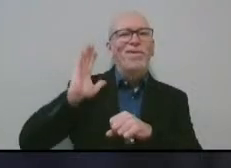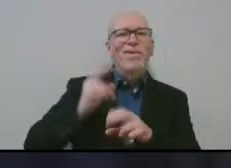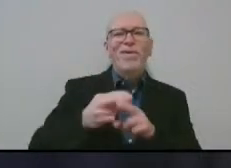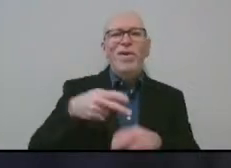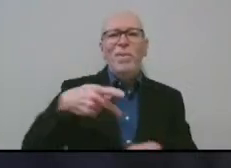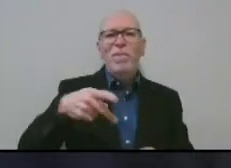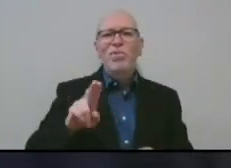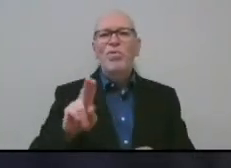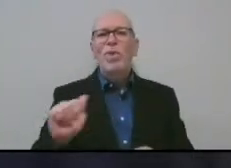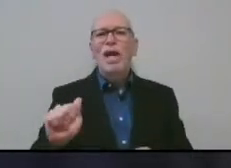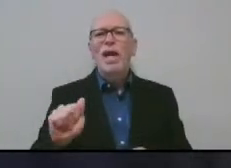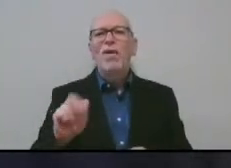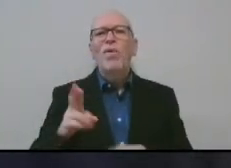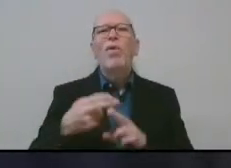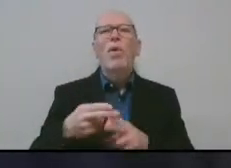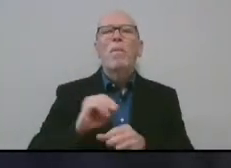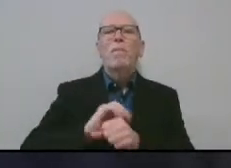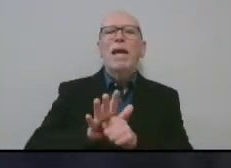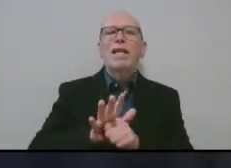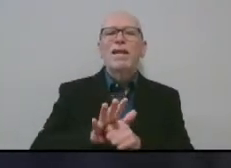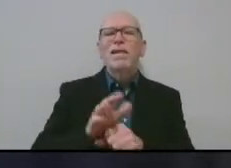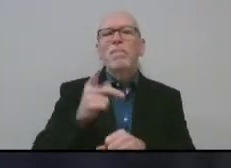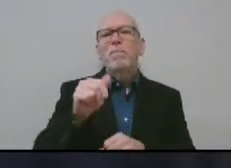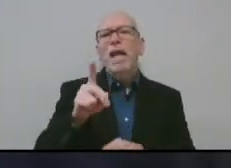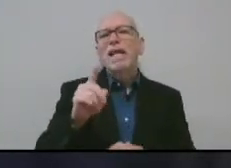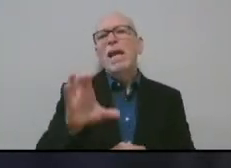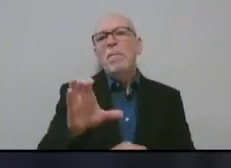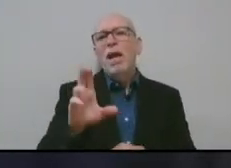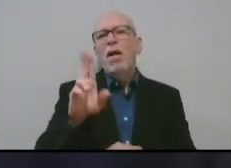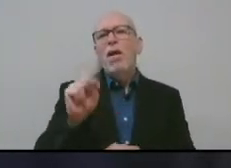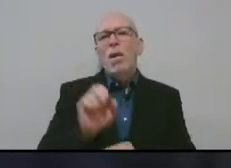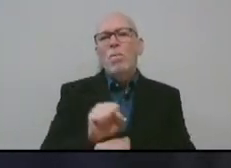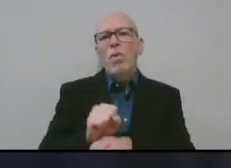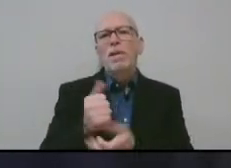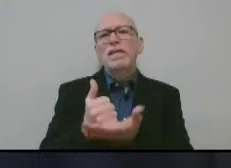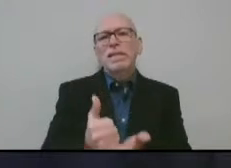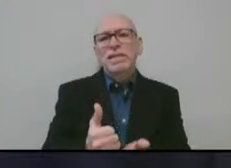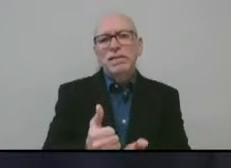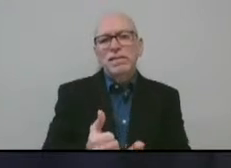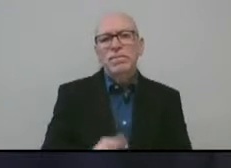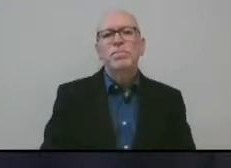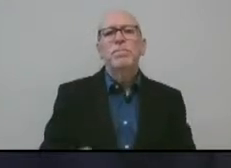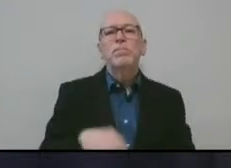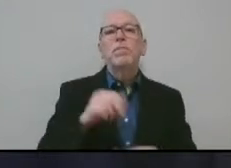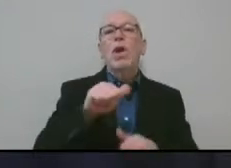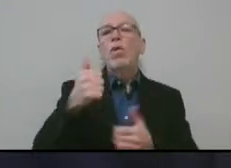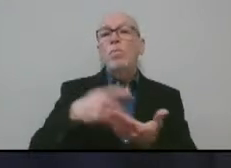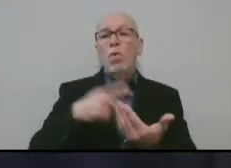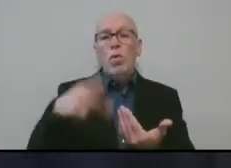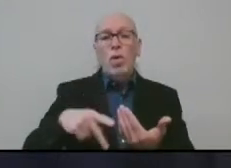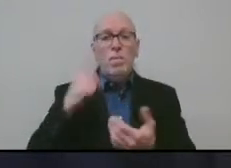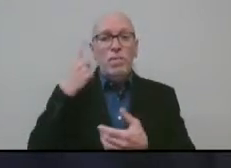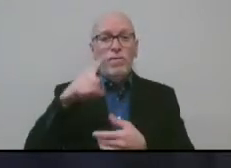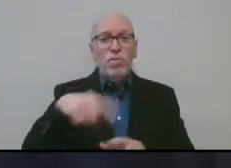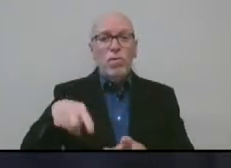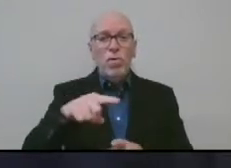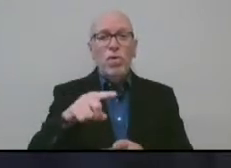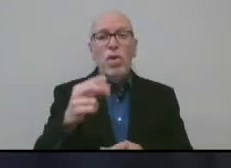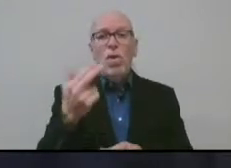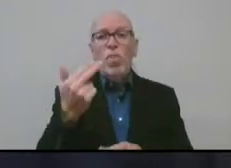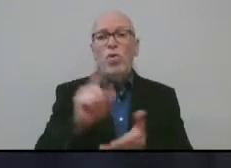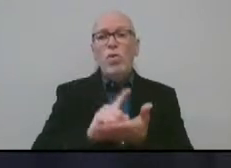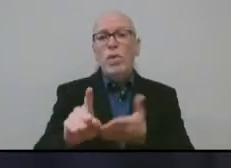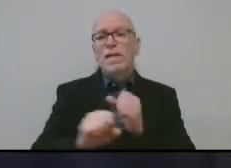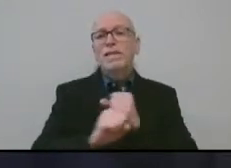or Pandemic Unemployment Assistance, and a program designed to extend coverage for an additional 13 weeks